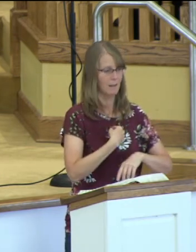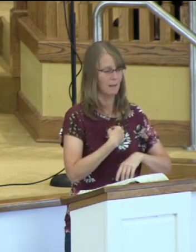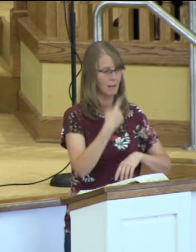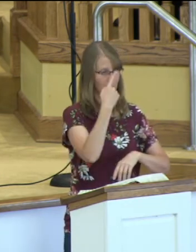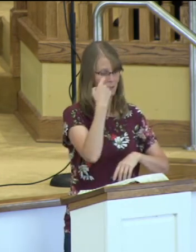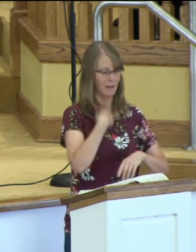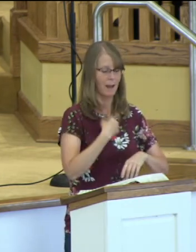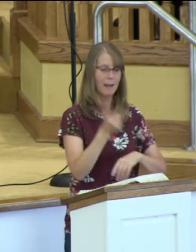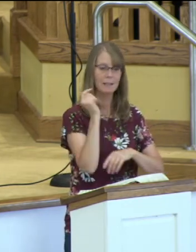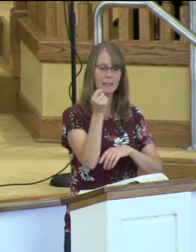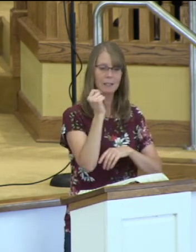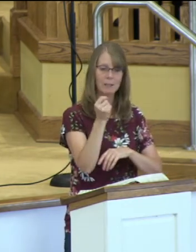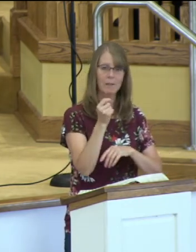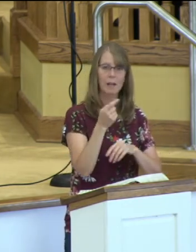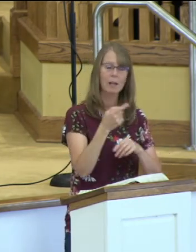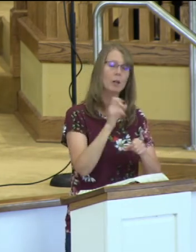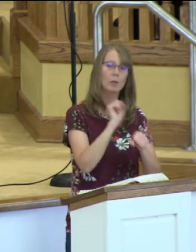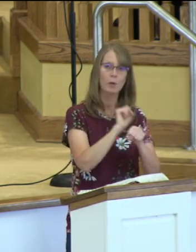evil.